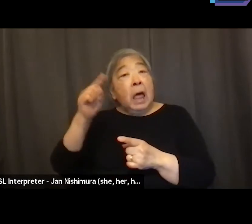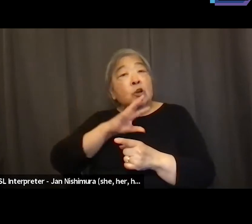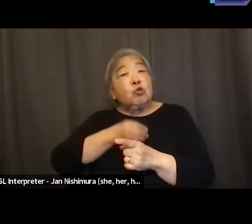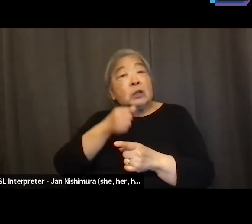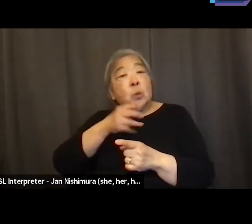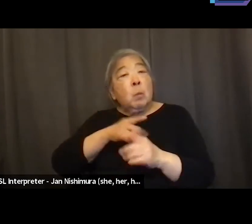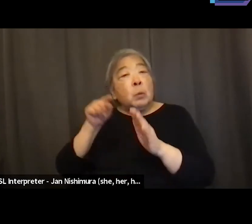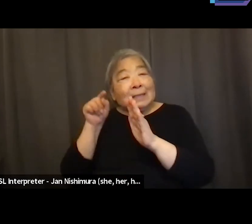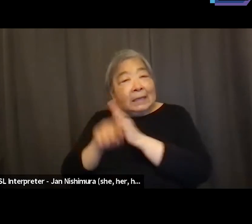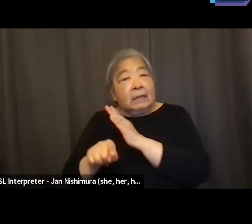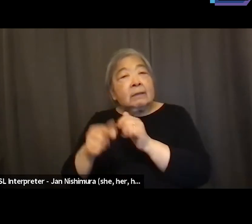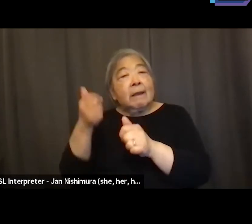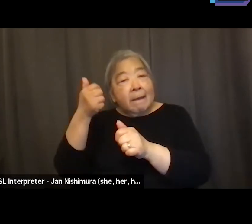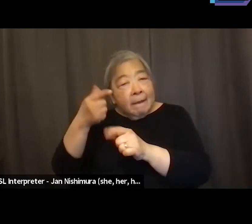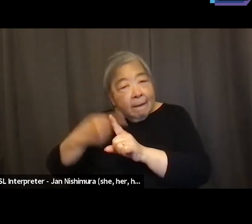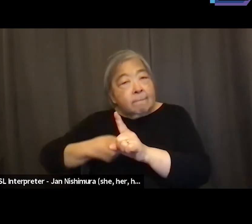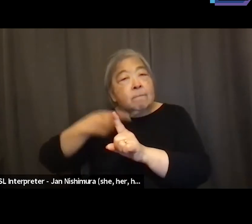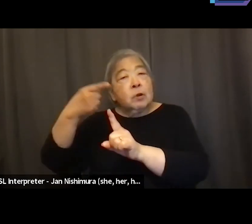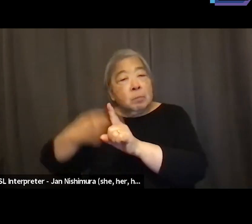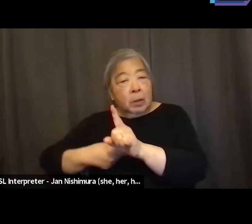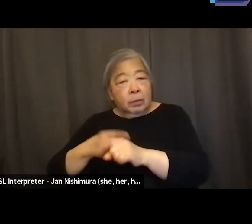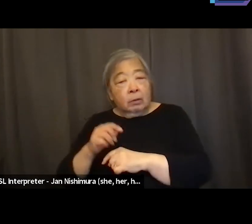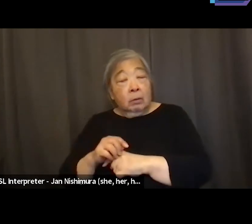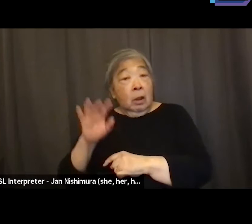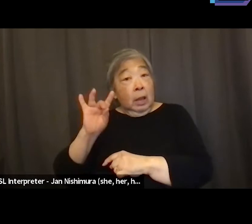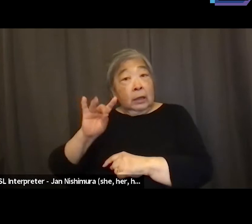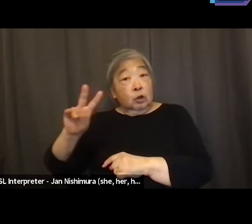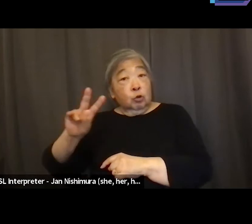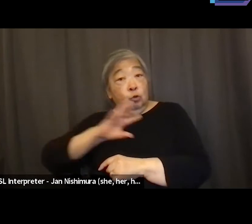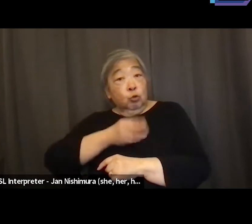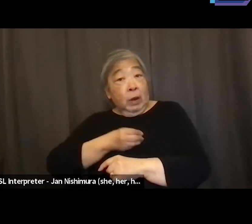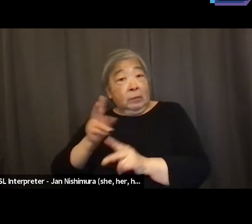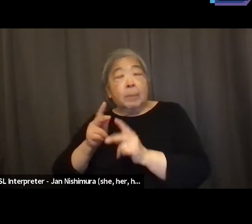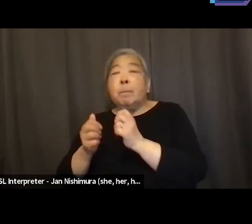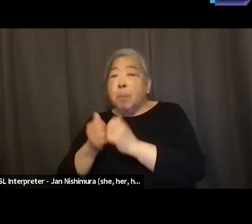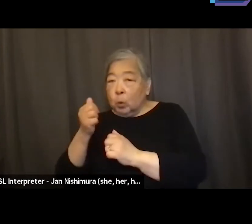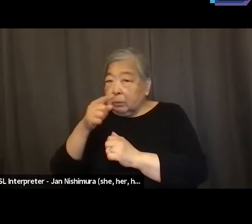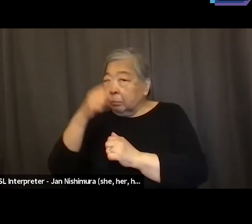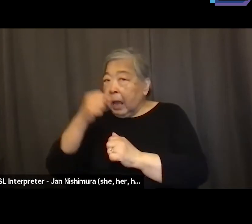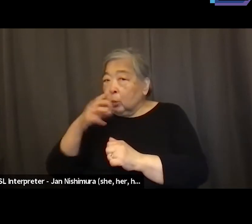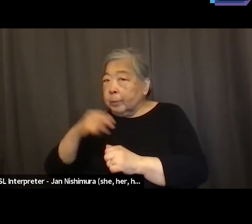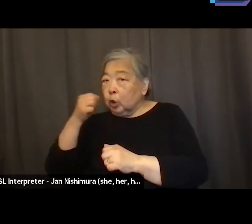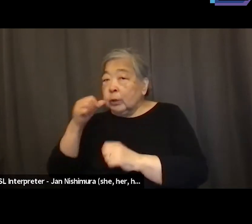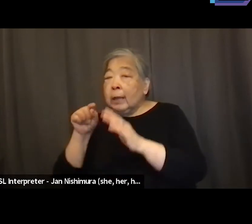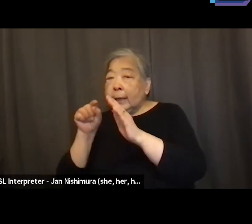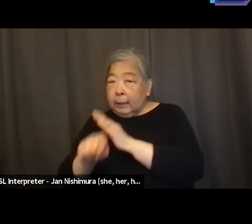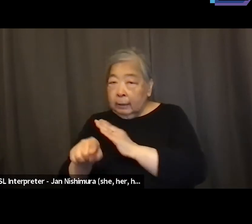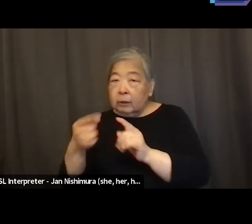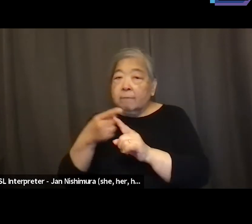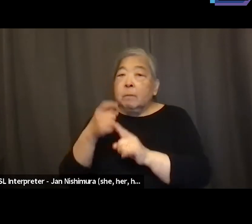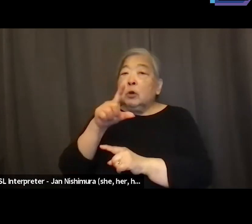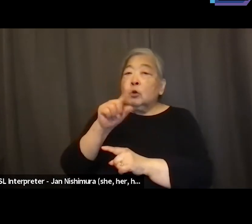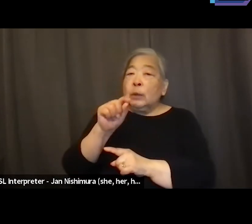killed every single month. 82 trans people, most of whom were Black women and girls, were killed between 2017